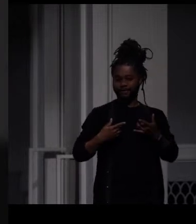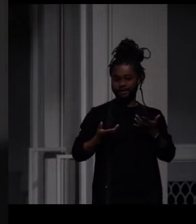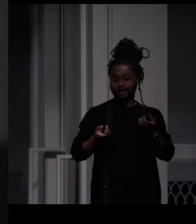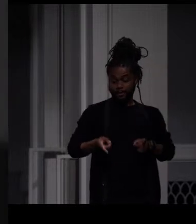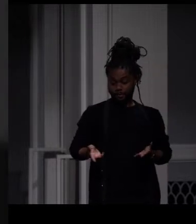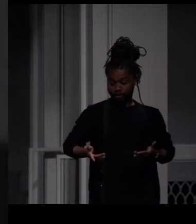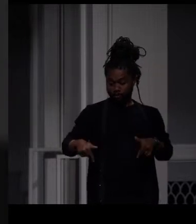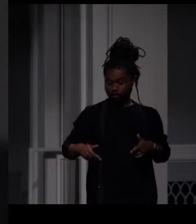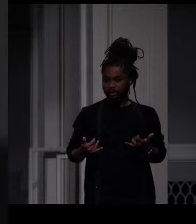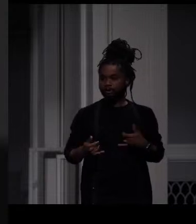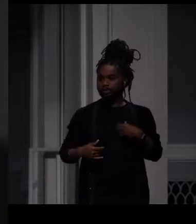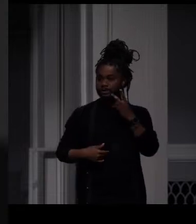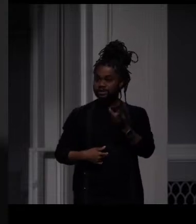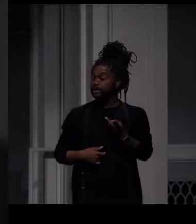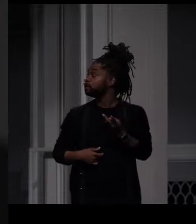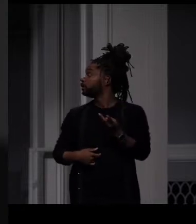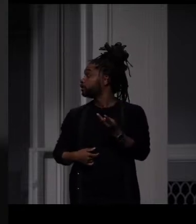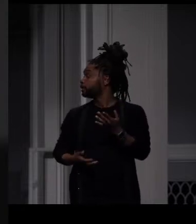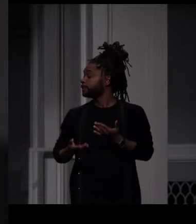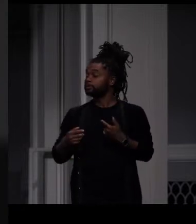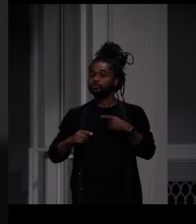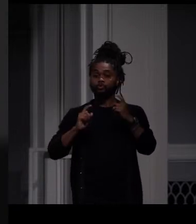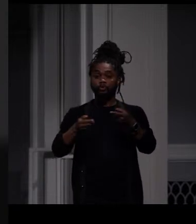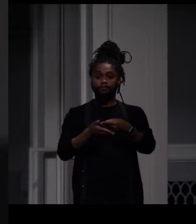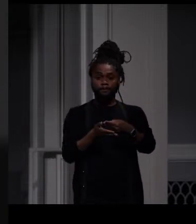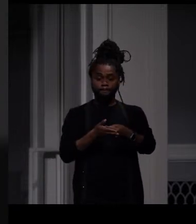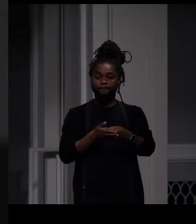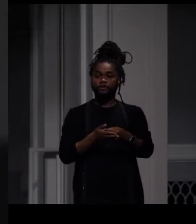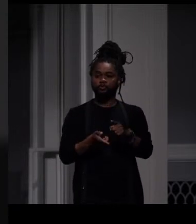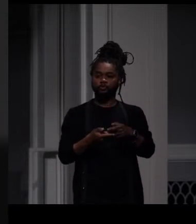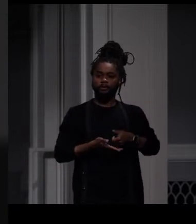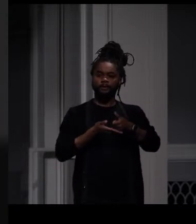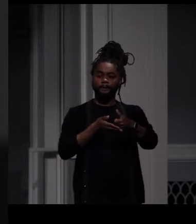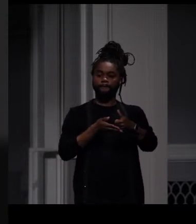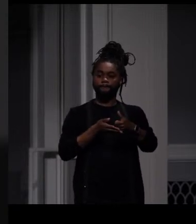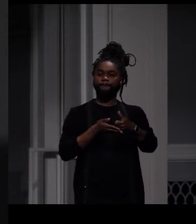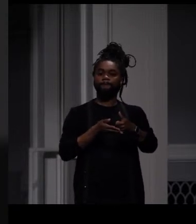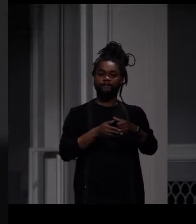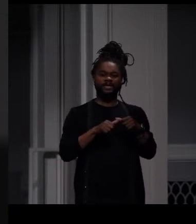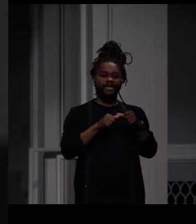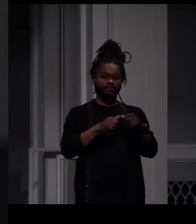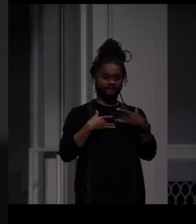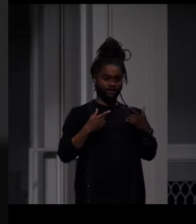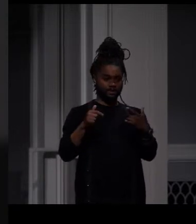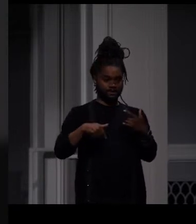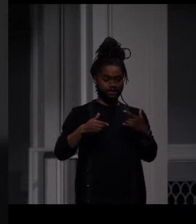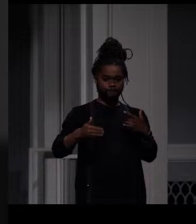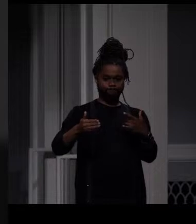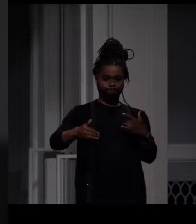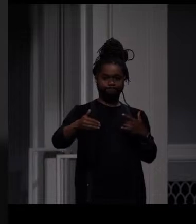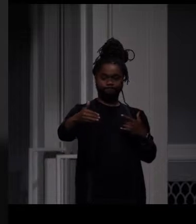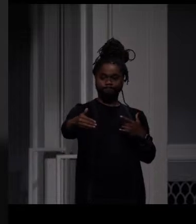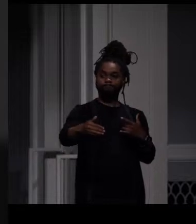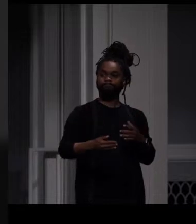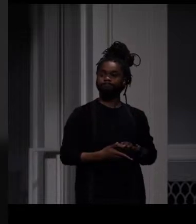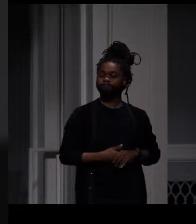ask that you consider making a donation in order to help to keep events like this one as affordable as